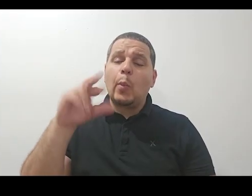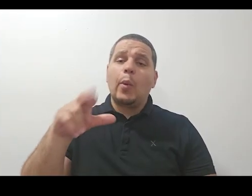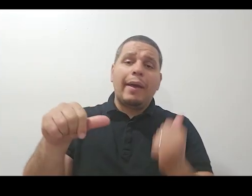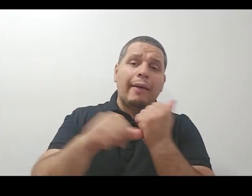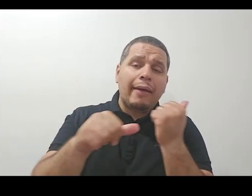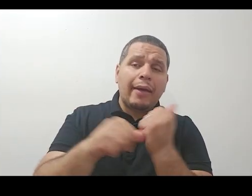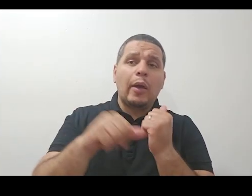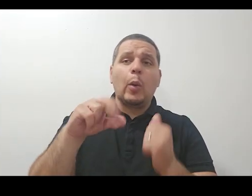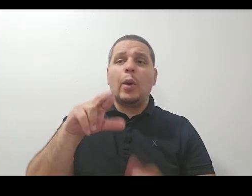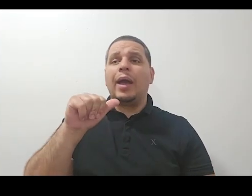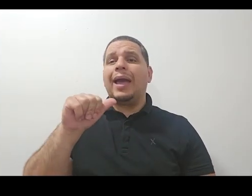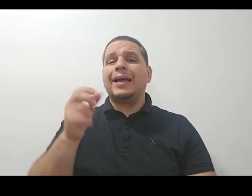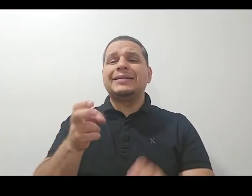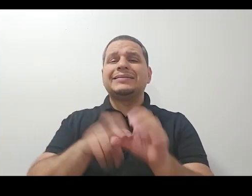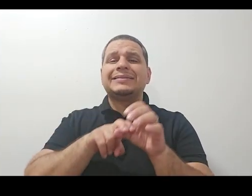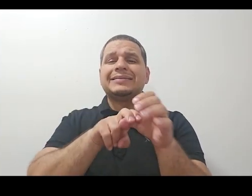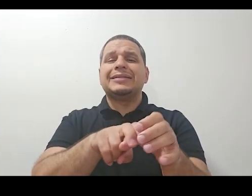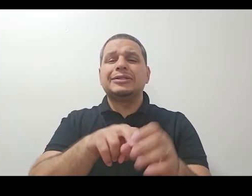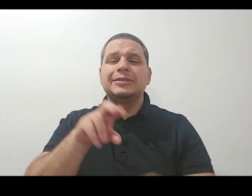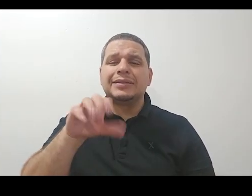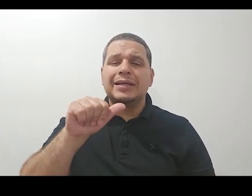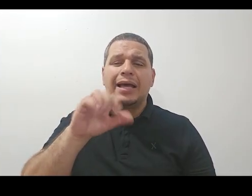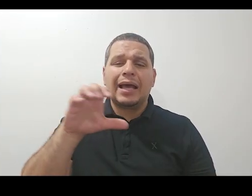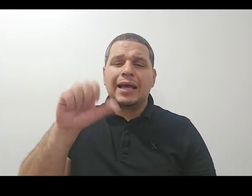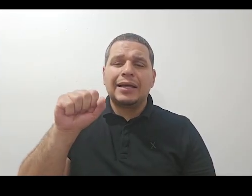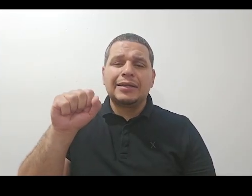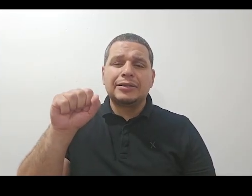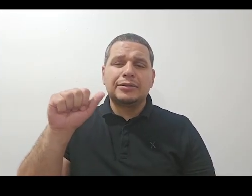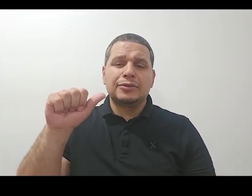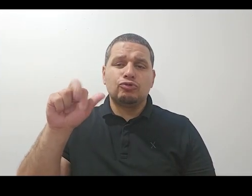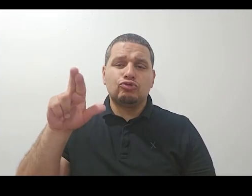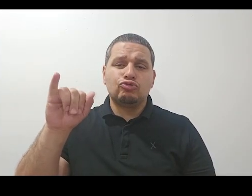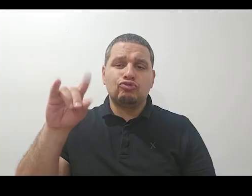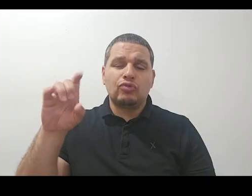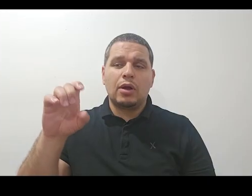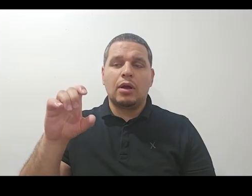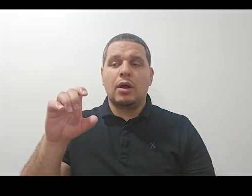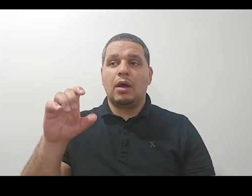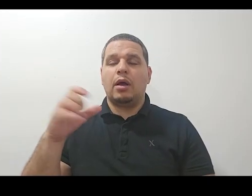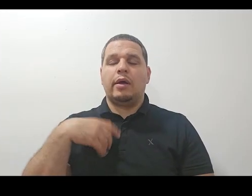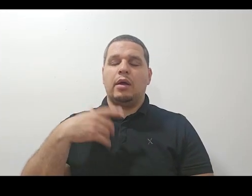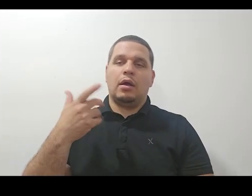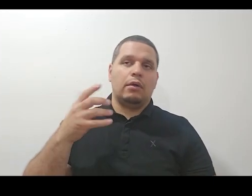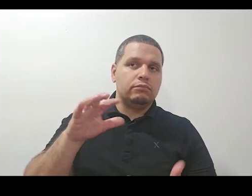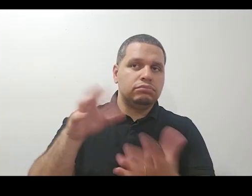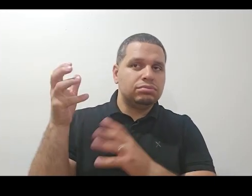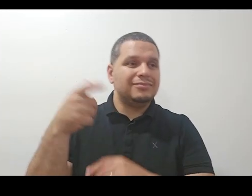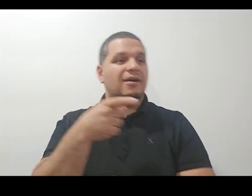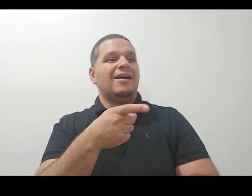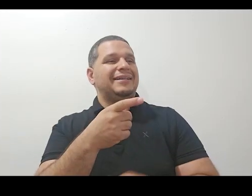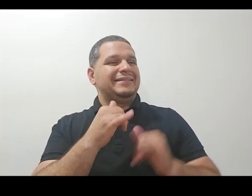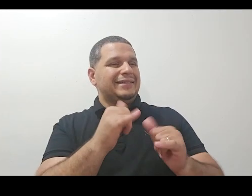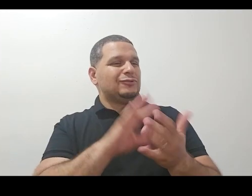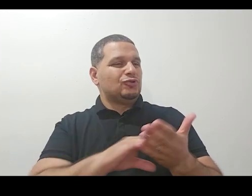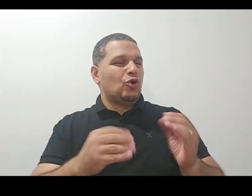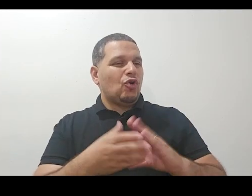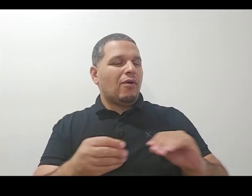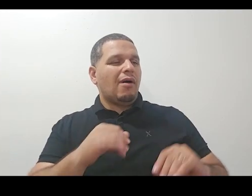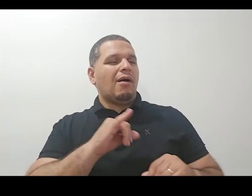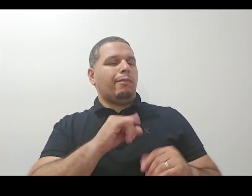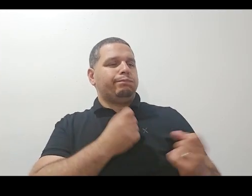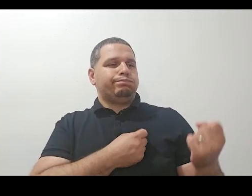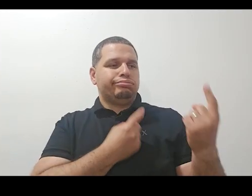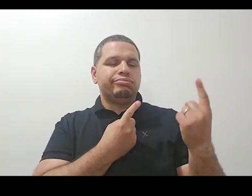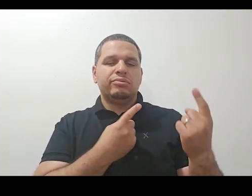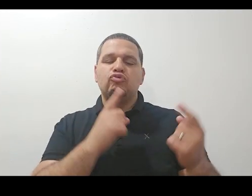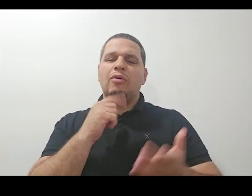aid, accessorize, any of that, somebody got a similar story as you. So coming here really helps a lot to